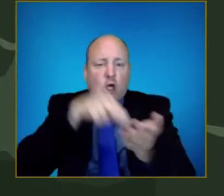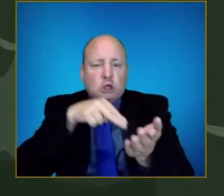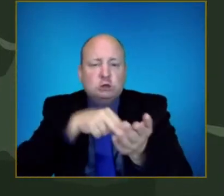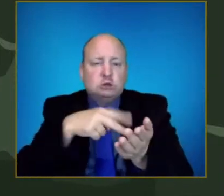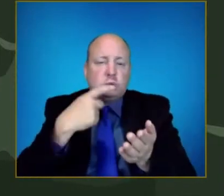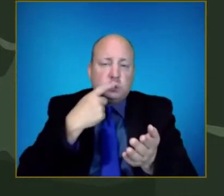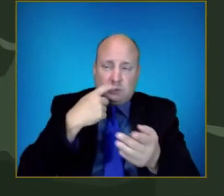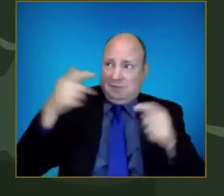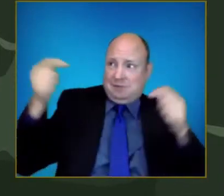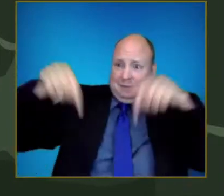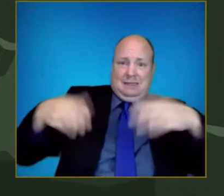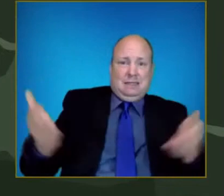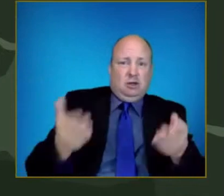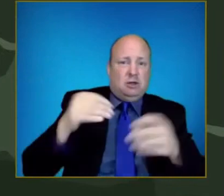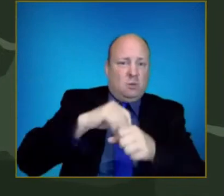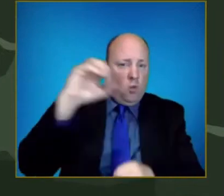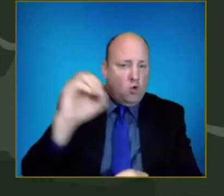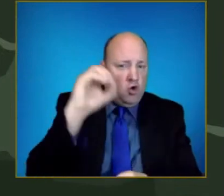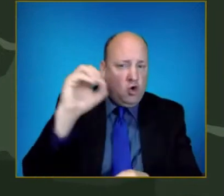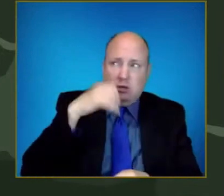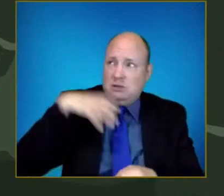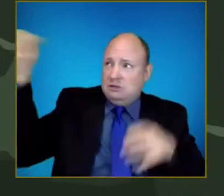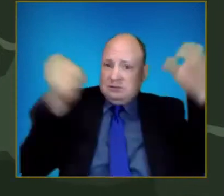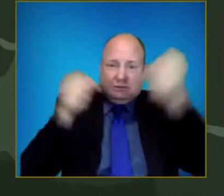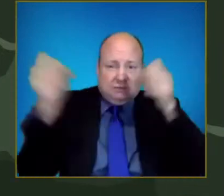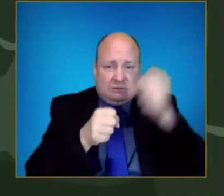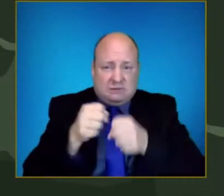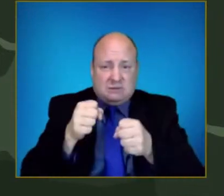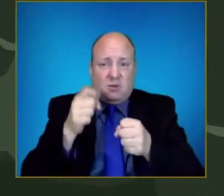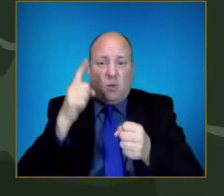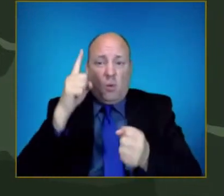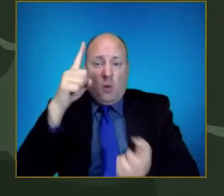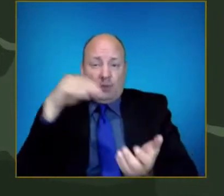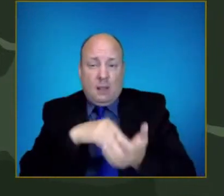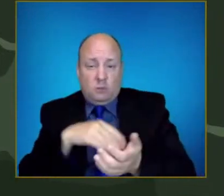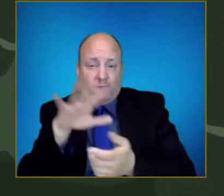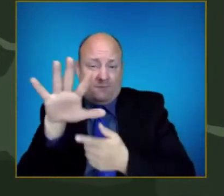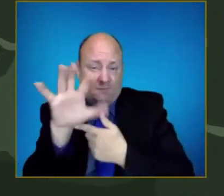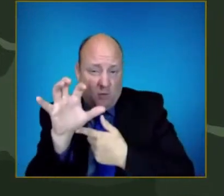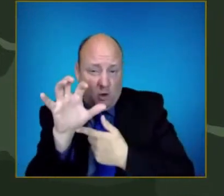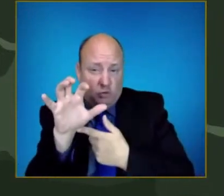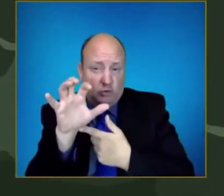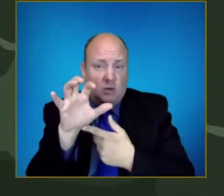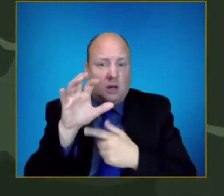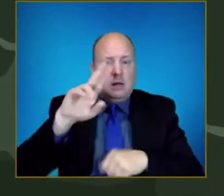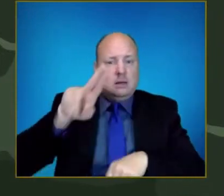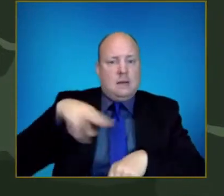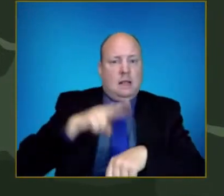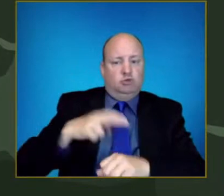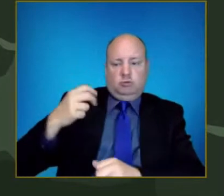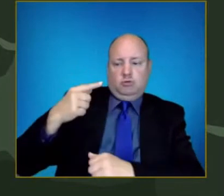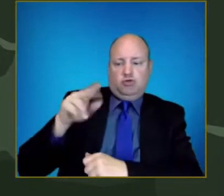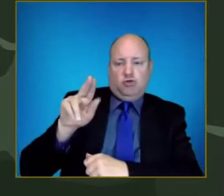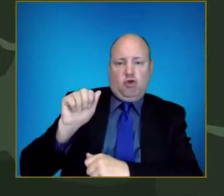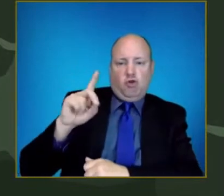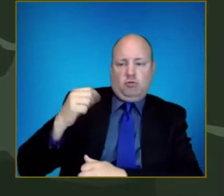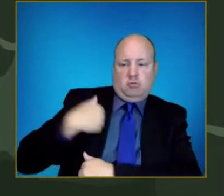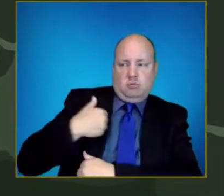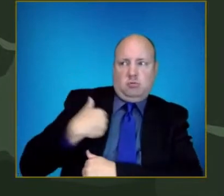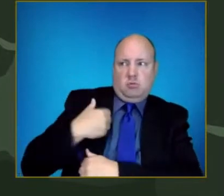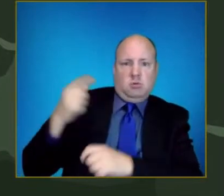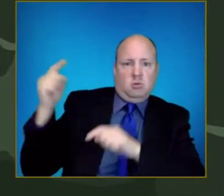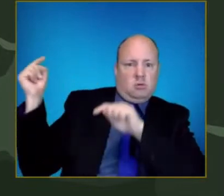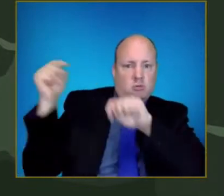still have ongoing 1,500 National Guard members to support our hospitals and our long-term care